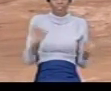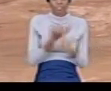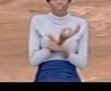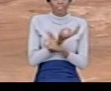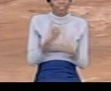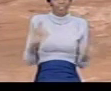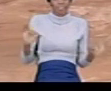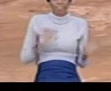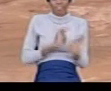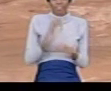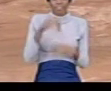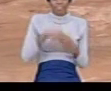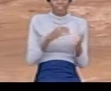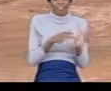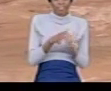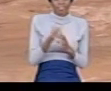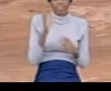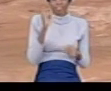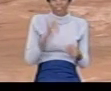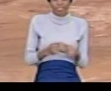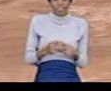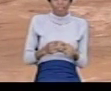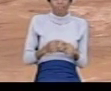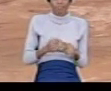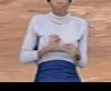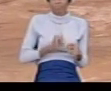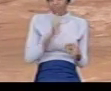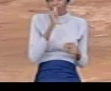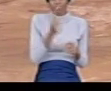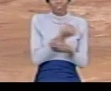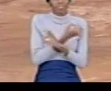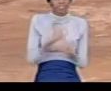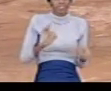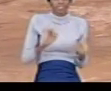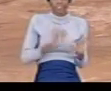I'm free. I'm free in Jesus' name. I'm free.